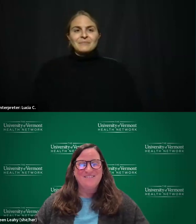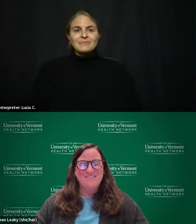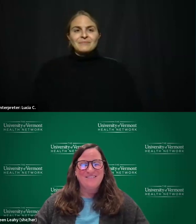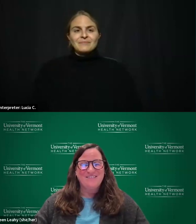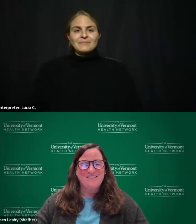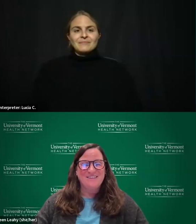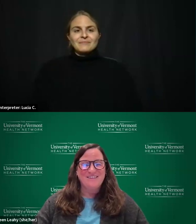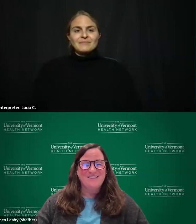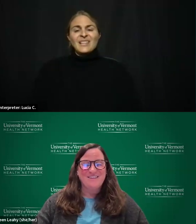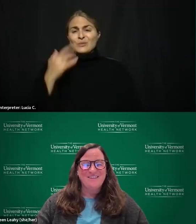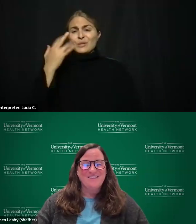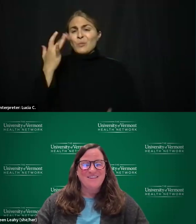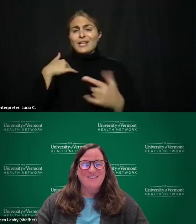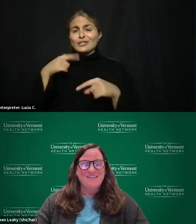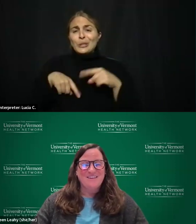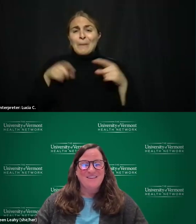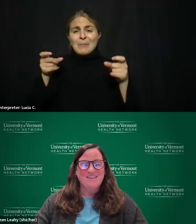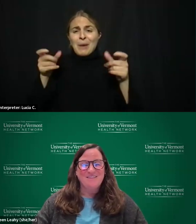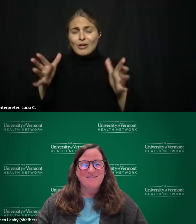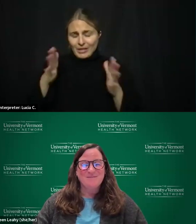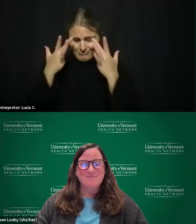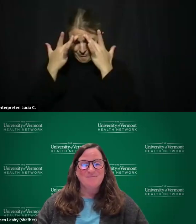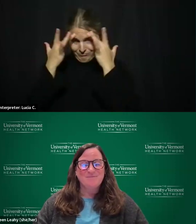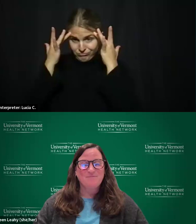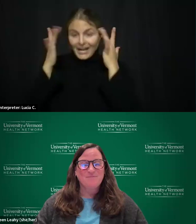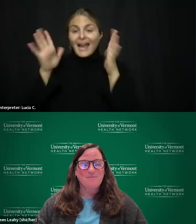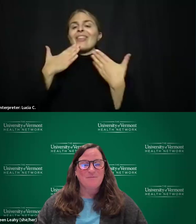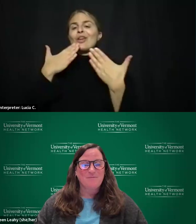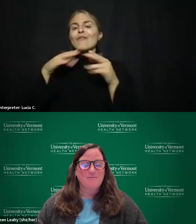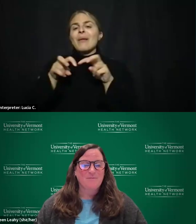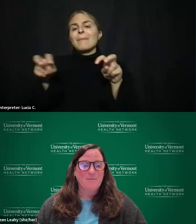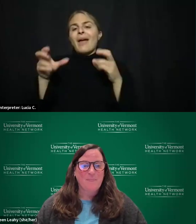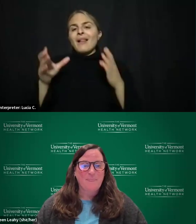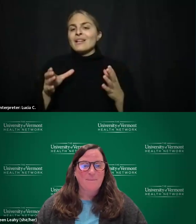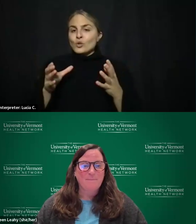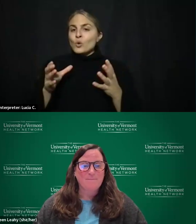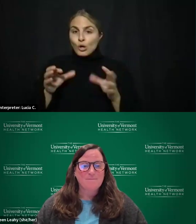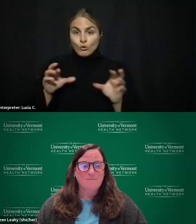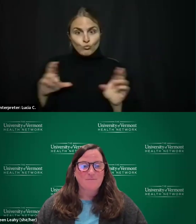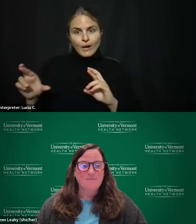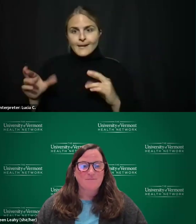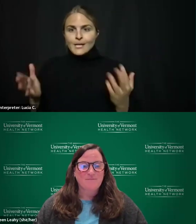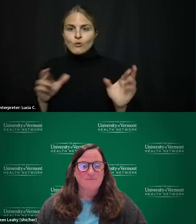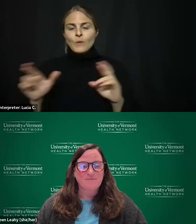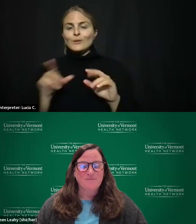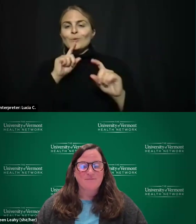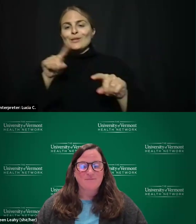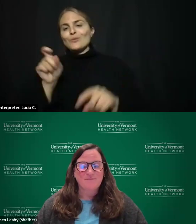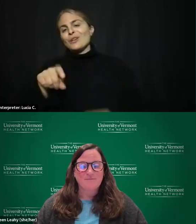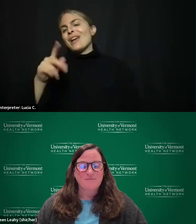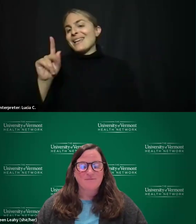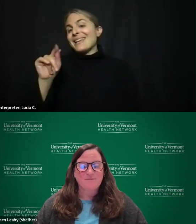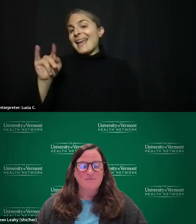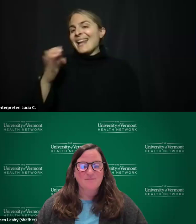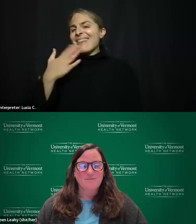This is why I should not be the moderator. And also thank you to our panelists who were on the ready to answer questions. And Katie, thank you for